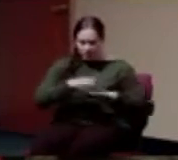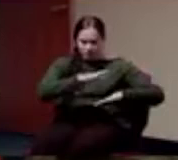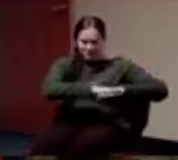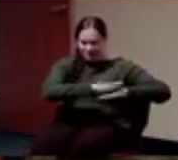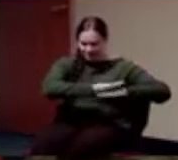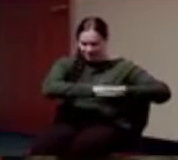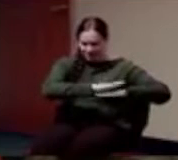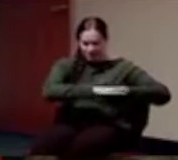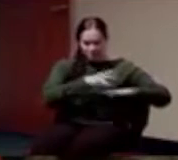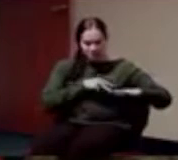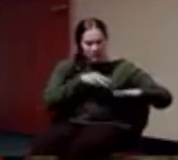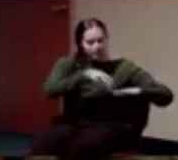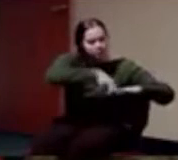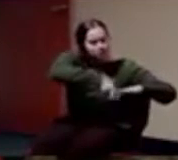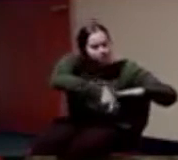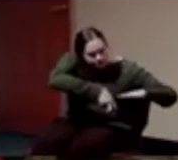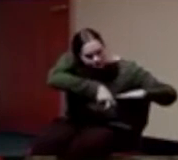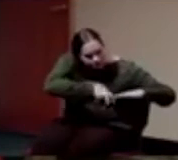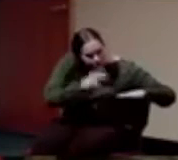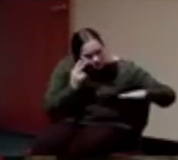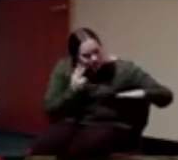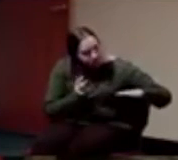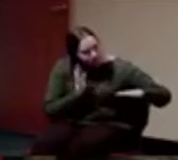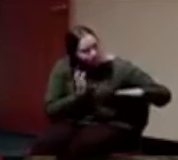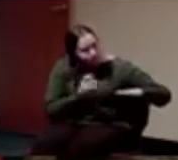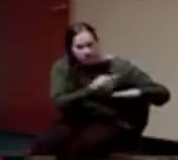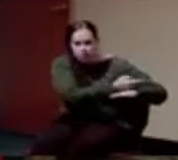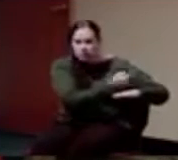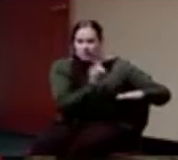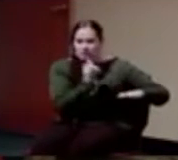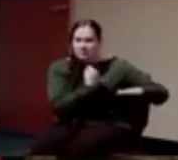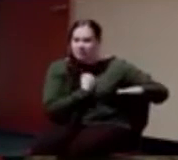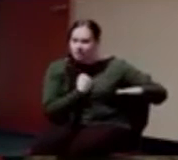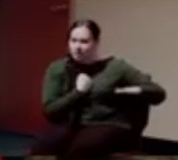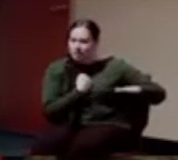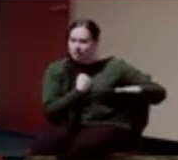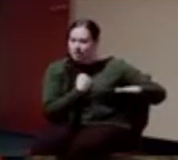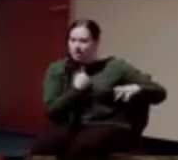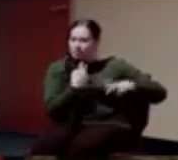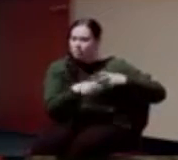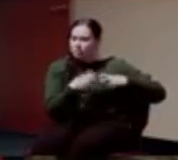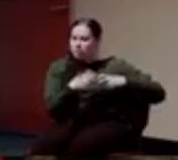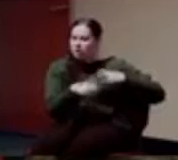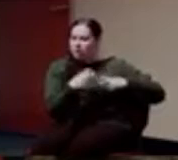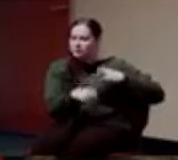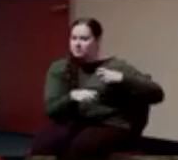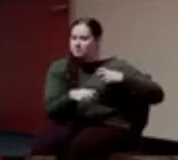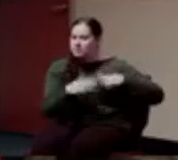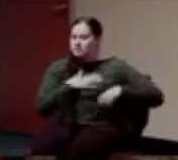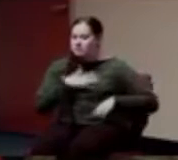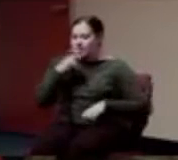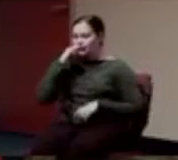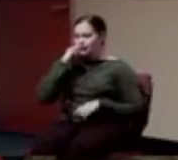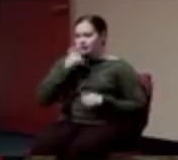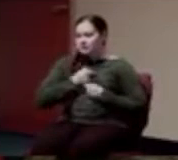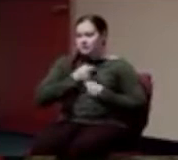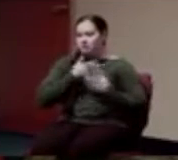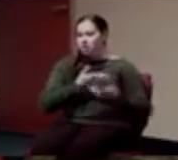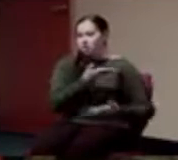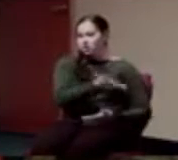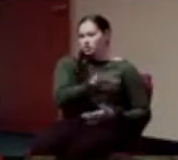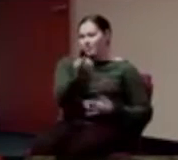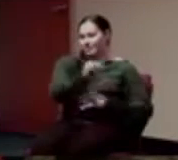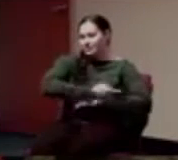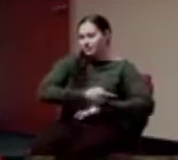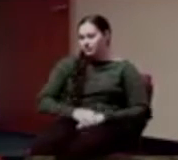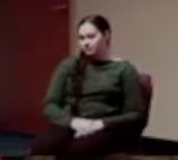tried to see what was going on, and she started telling me all of the problems that my kids have caused her that day.